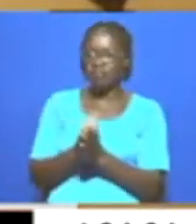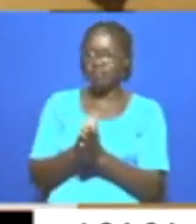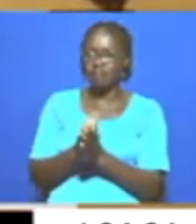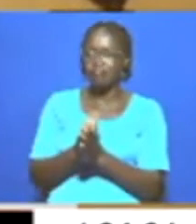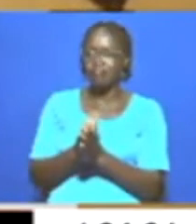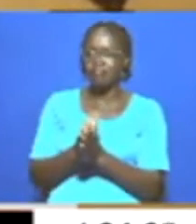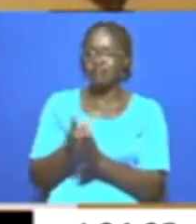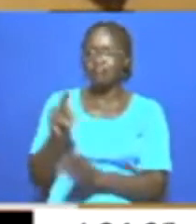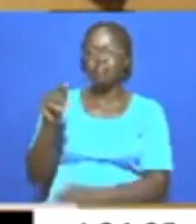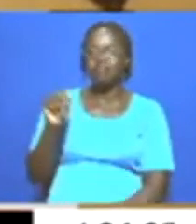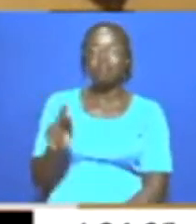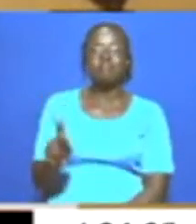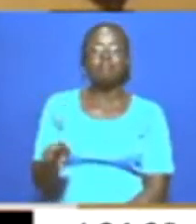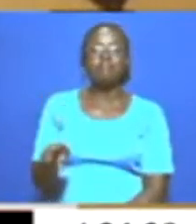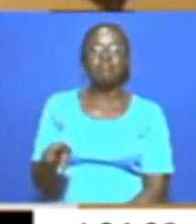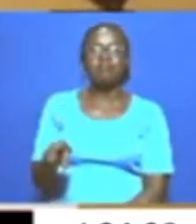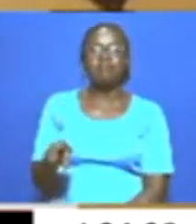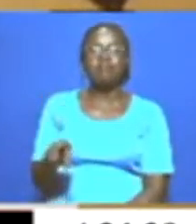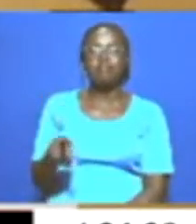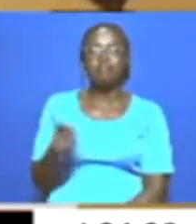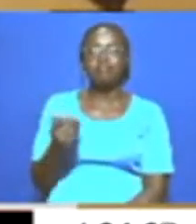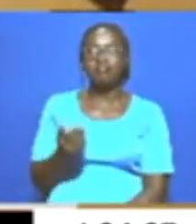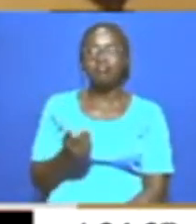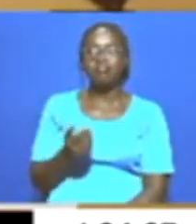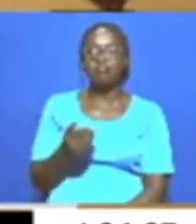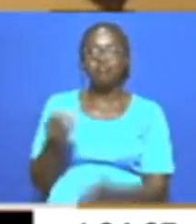ambacho kimepatia watu uhuru.